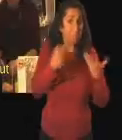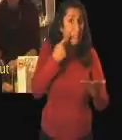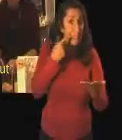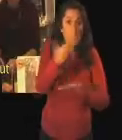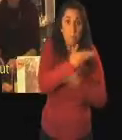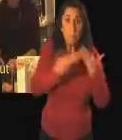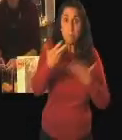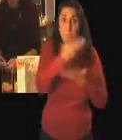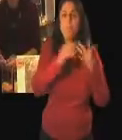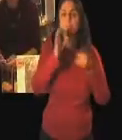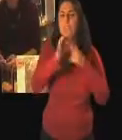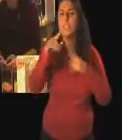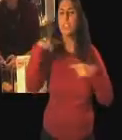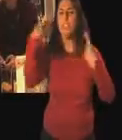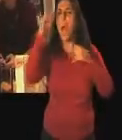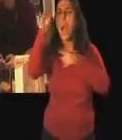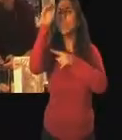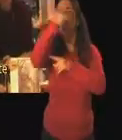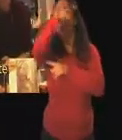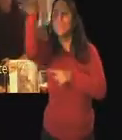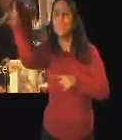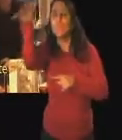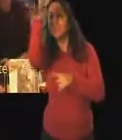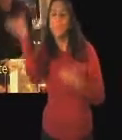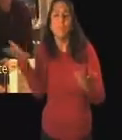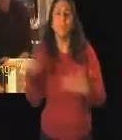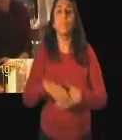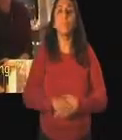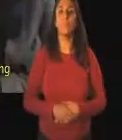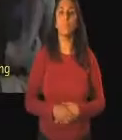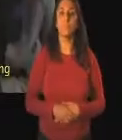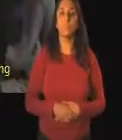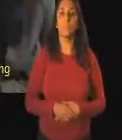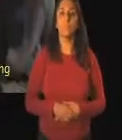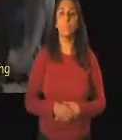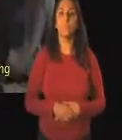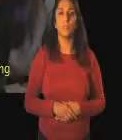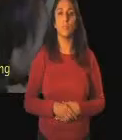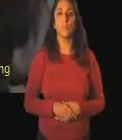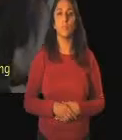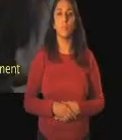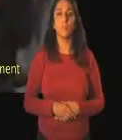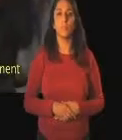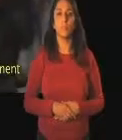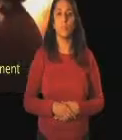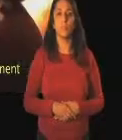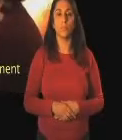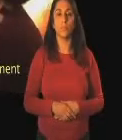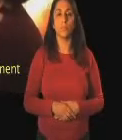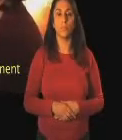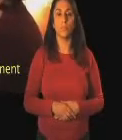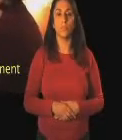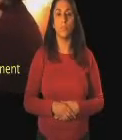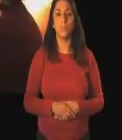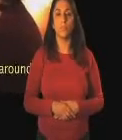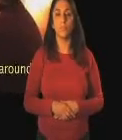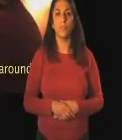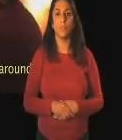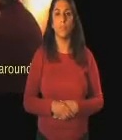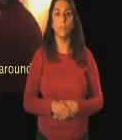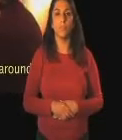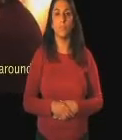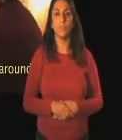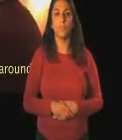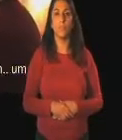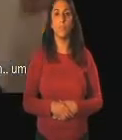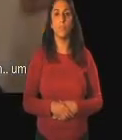And also I think when we go out for a drink or something, she can probably pick up quite a little bit more what I'm saying, especially if we're in an environment where there's lots